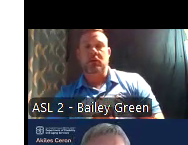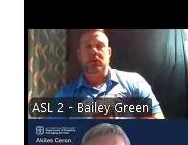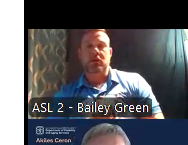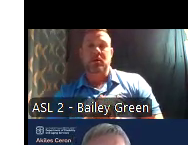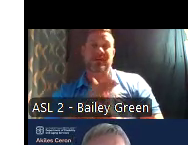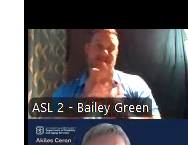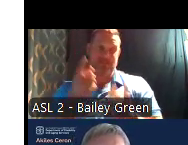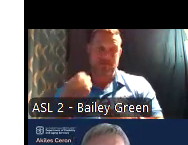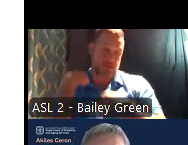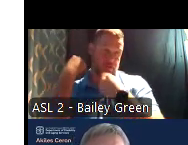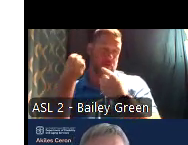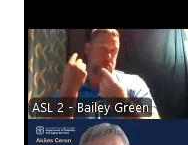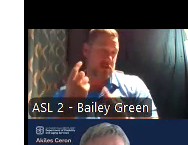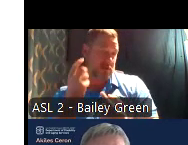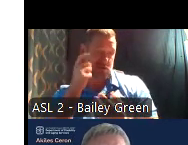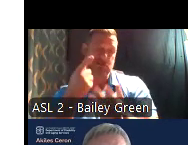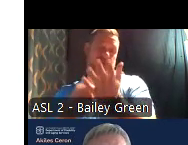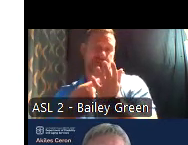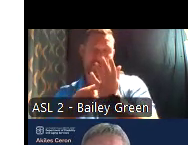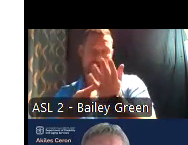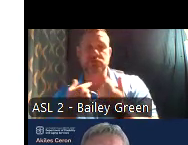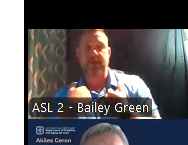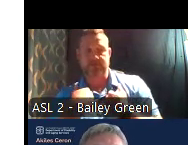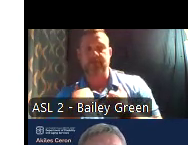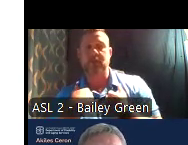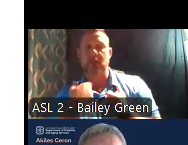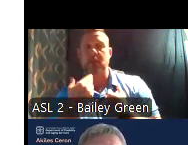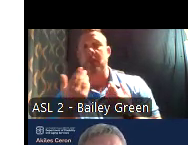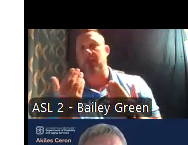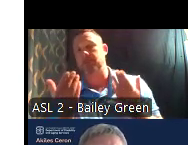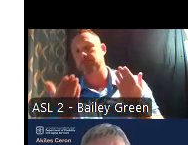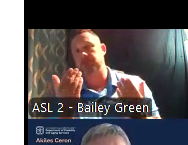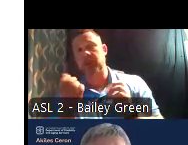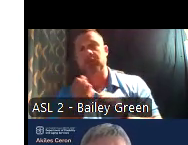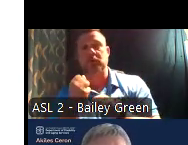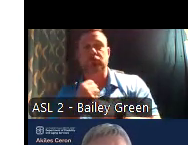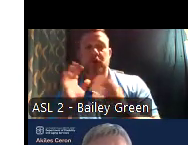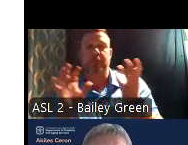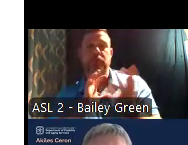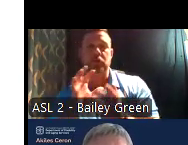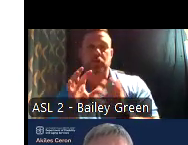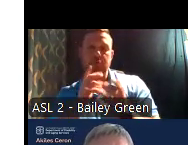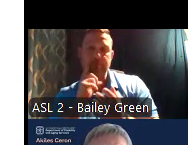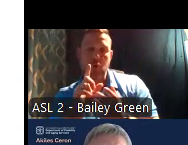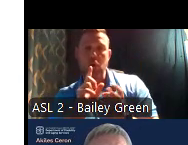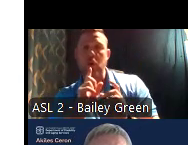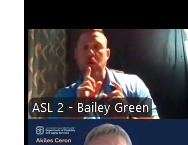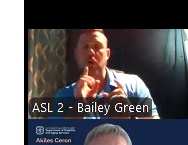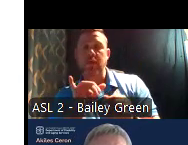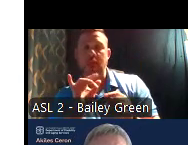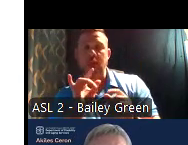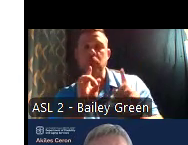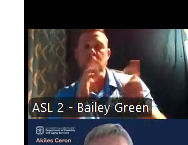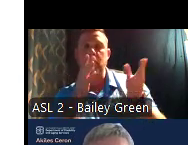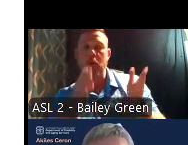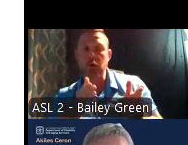years through several discussions that we've had, that may create confusion for the reporter. It